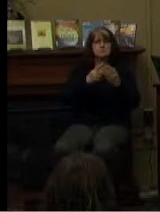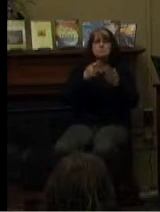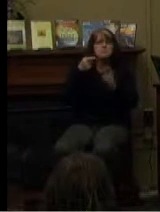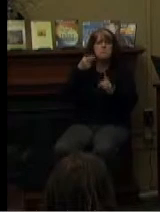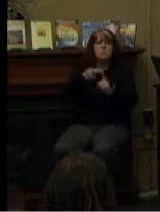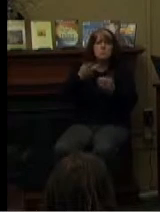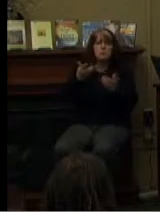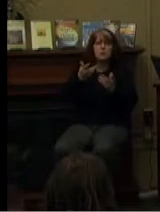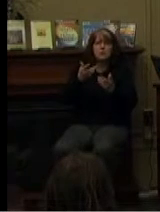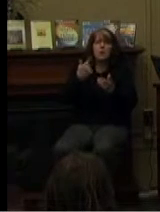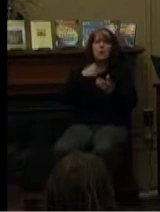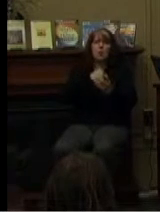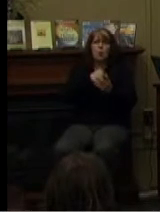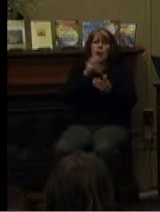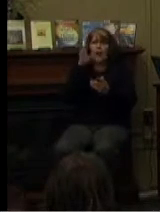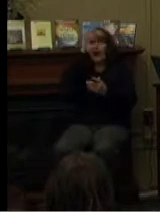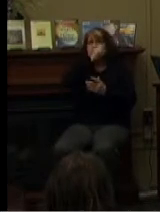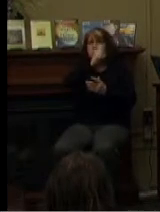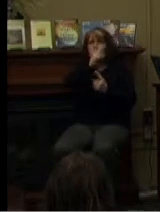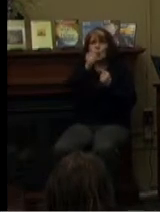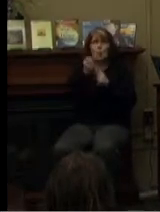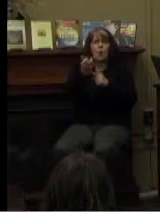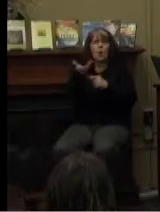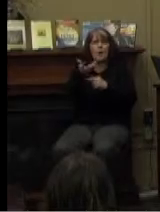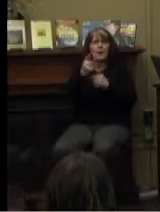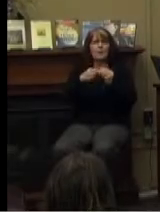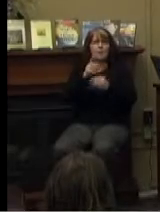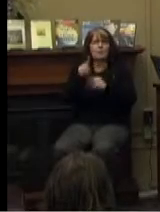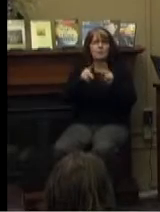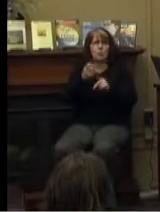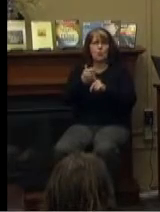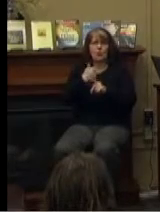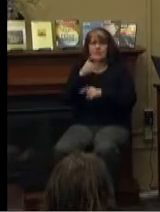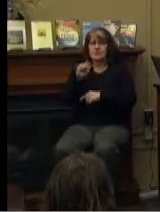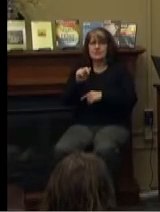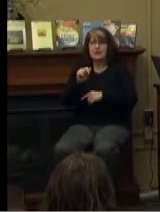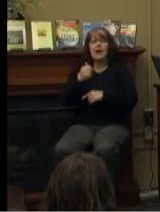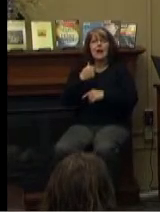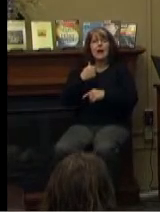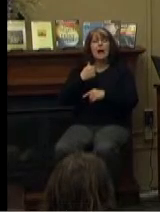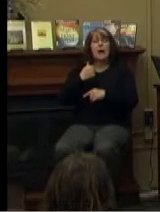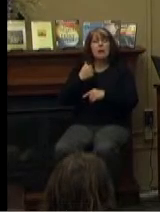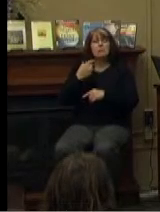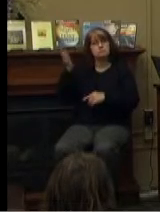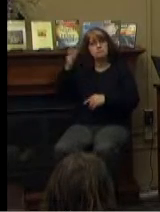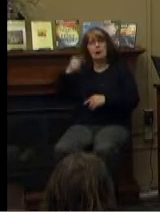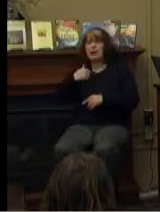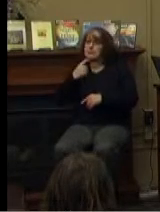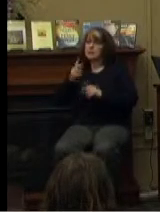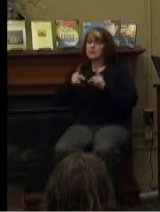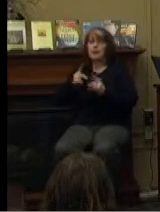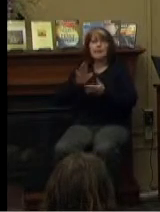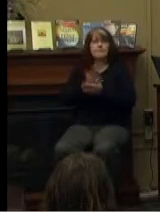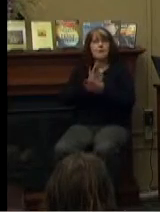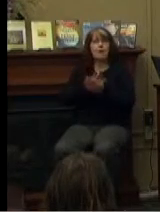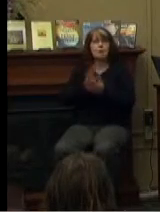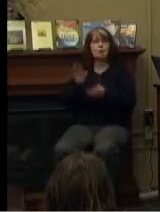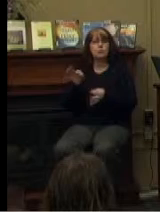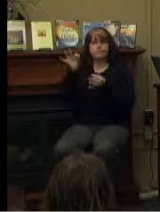disabilities? Because typically I ask people to take out a piece of paper and just to pick a couple of things that you think identify a person